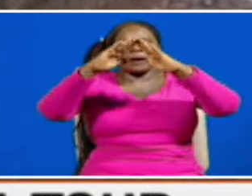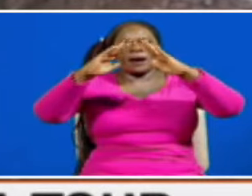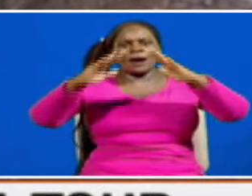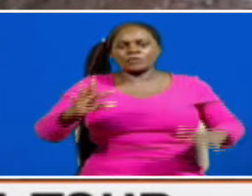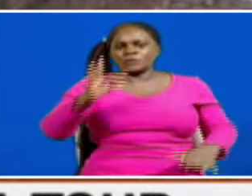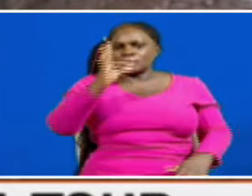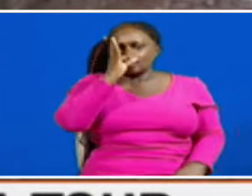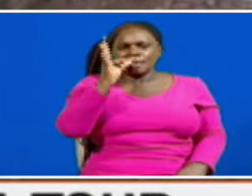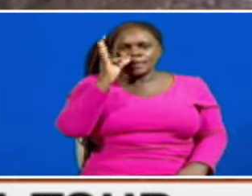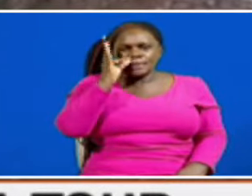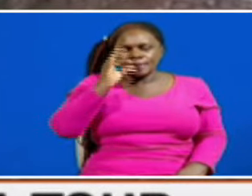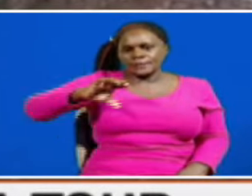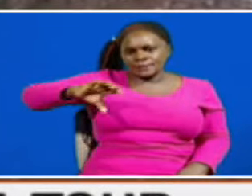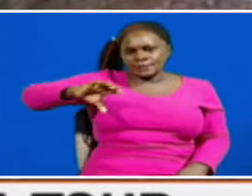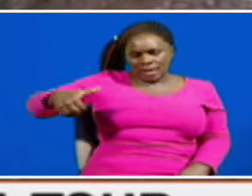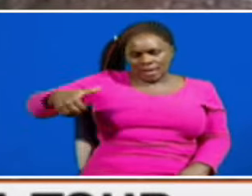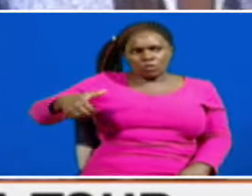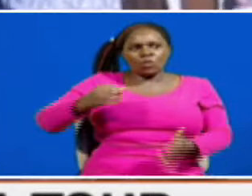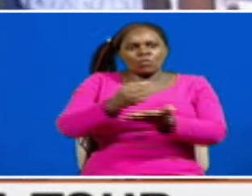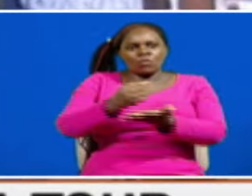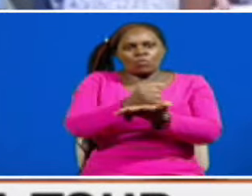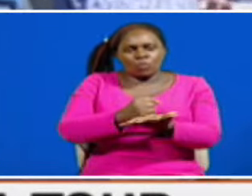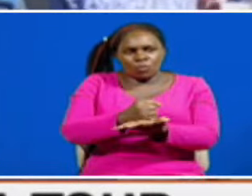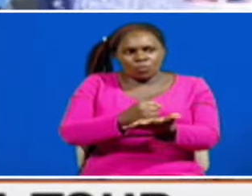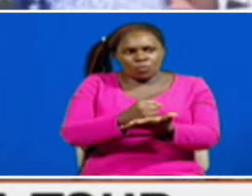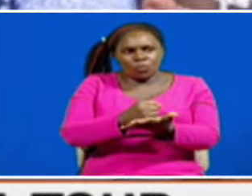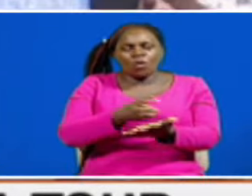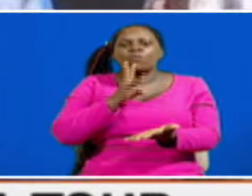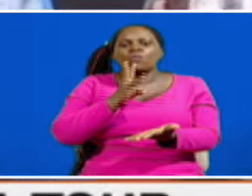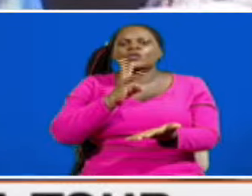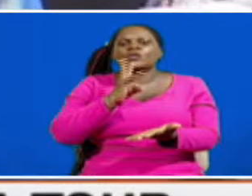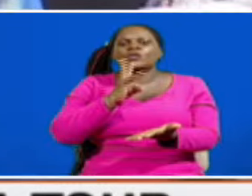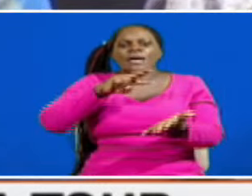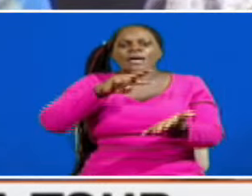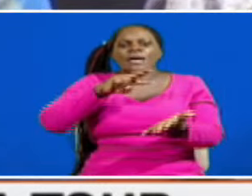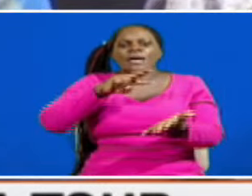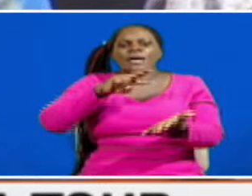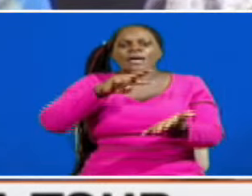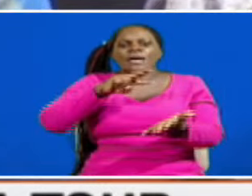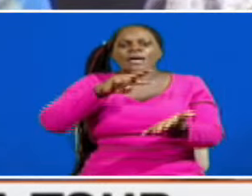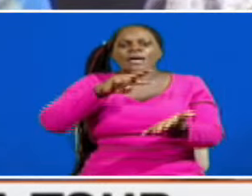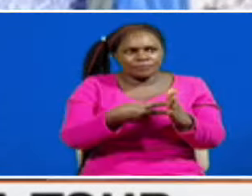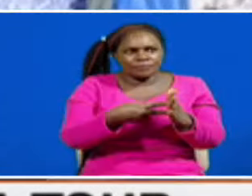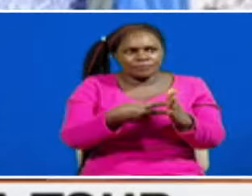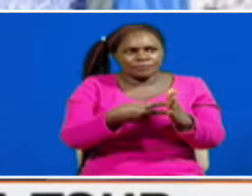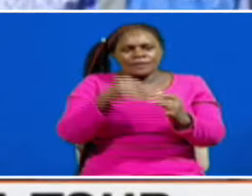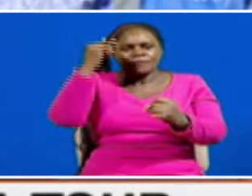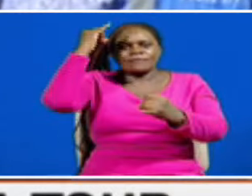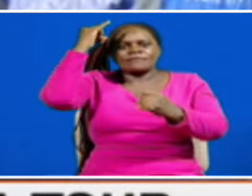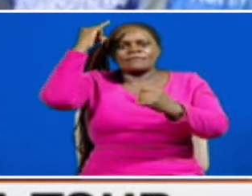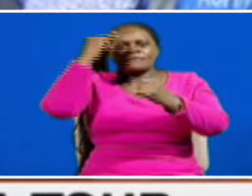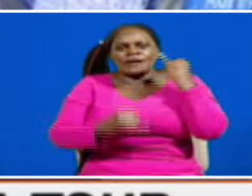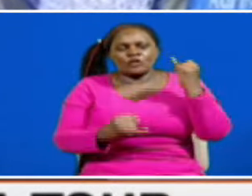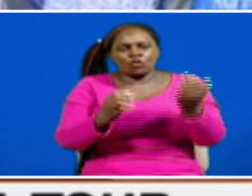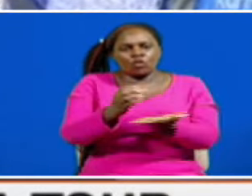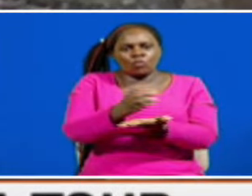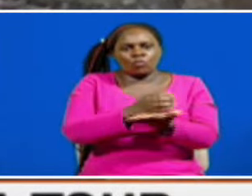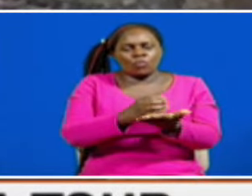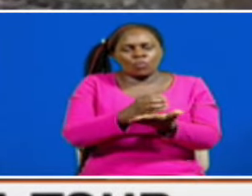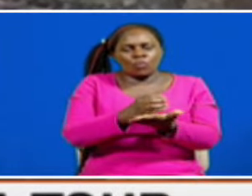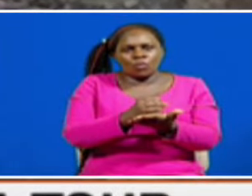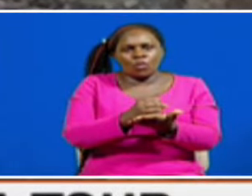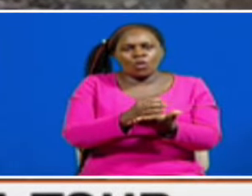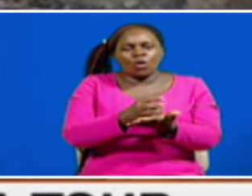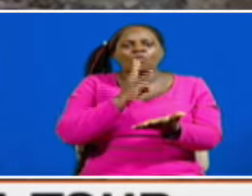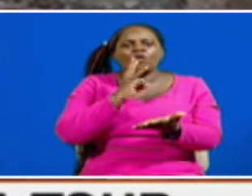in Nyeri Town Constituency, commissioning of Ihwagi Irrigation Project in Madera Constituency, and finally, commissioning the Rwabura